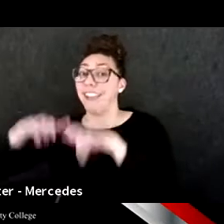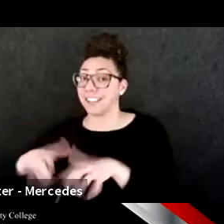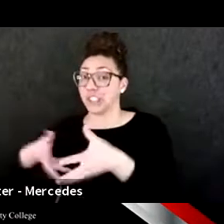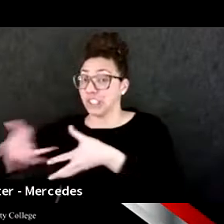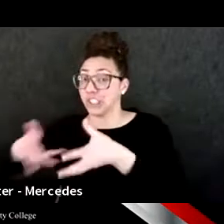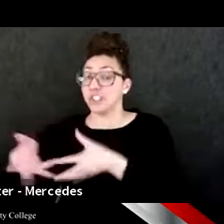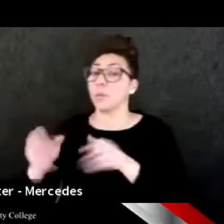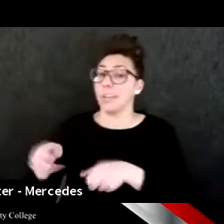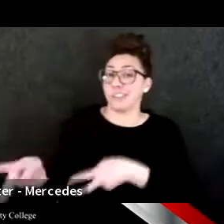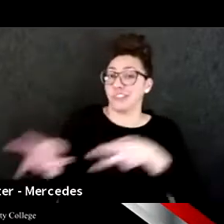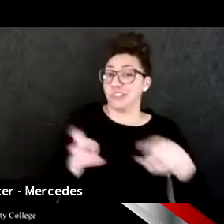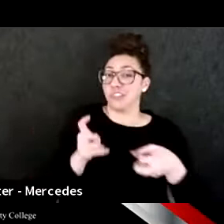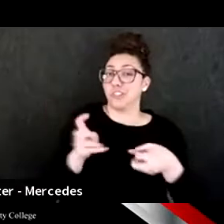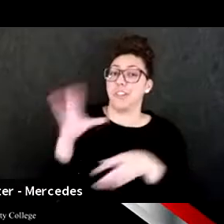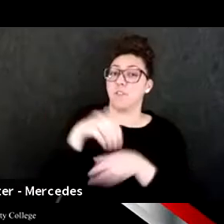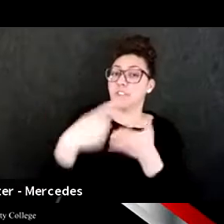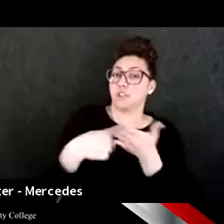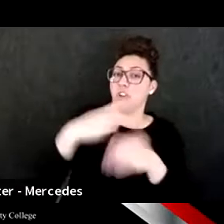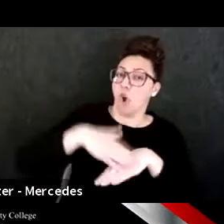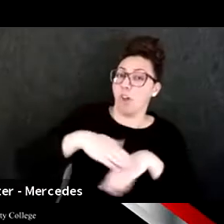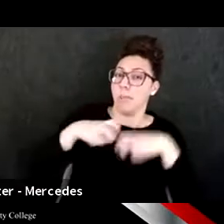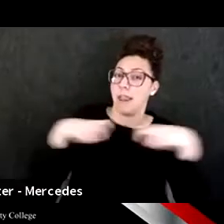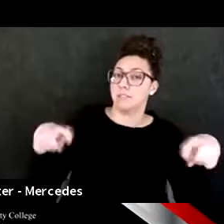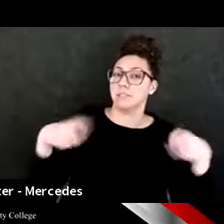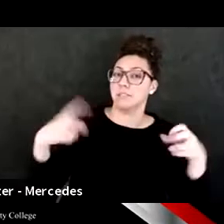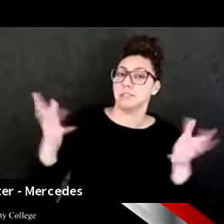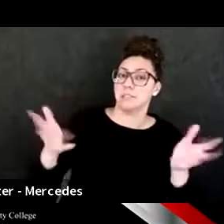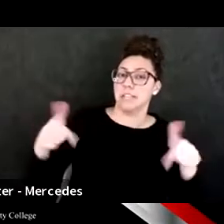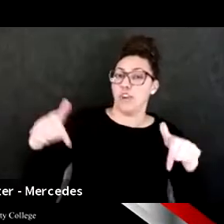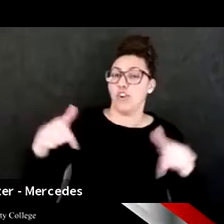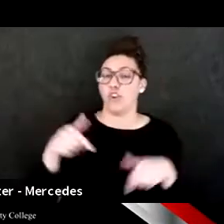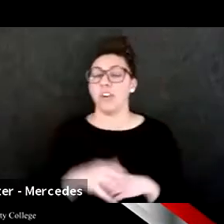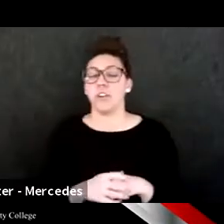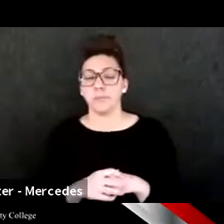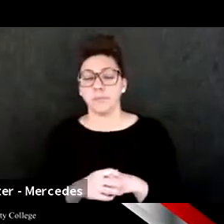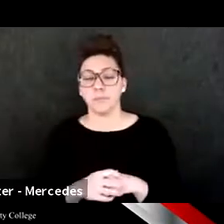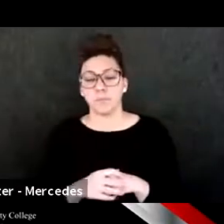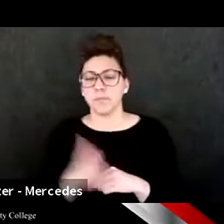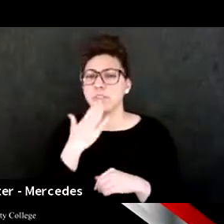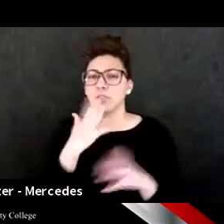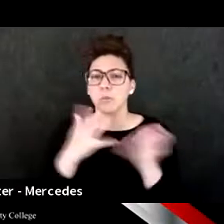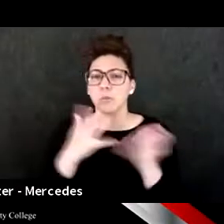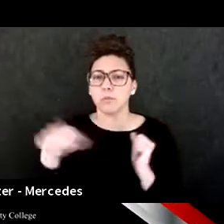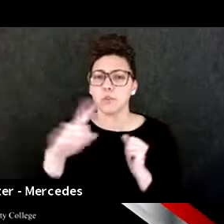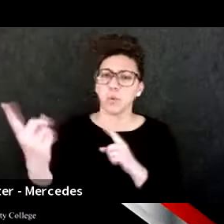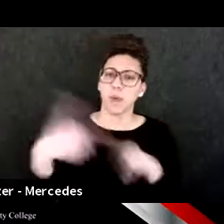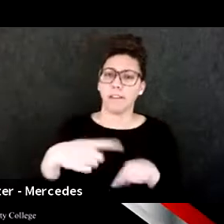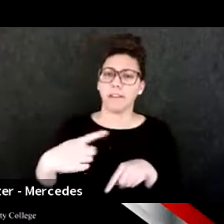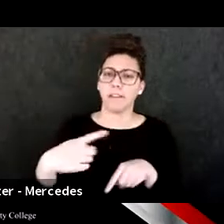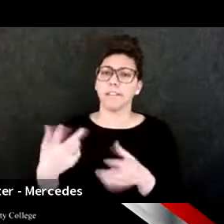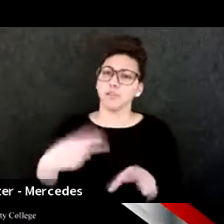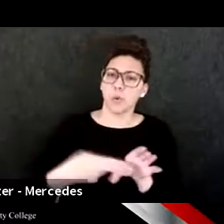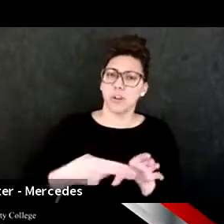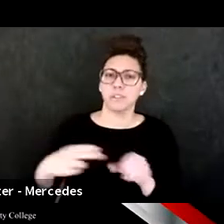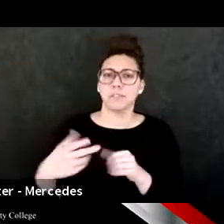so again, you know, thank you to our panelists for coming on and joining us today and sharing with us our experiences.